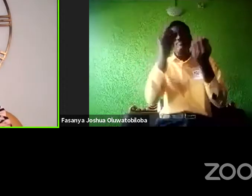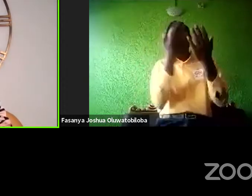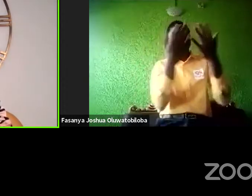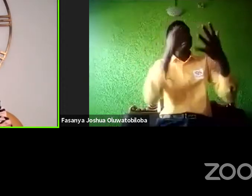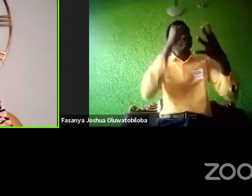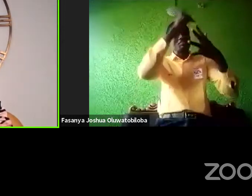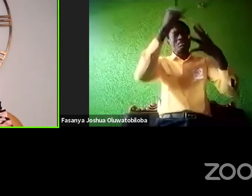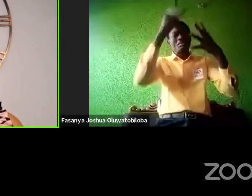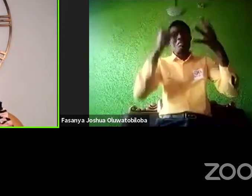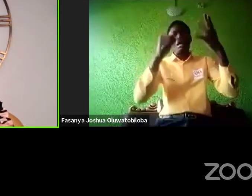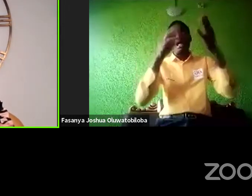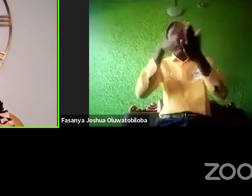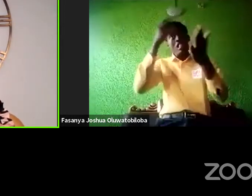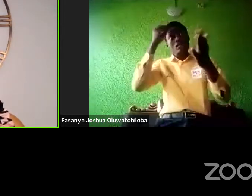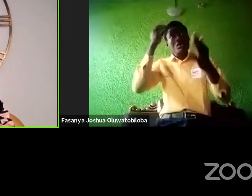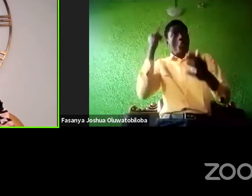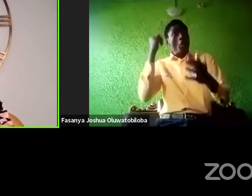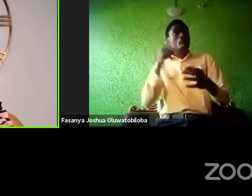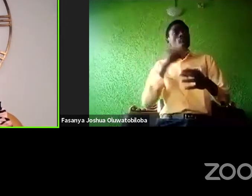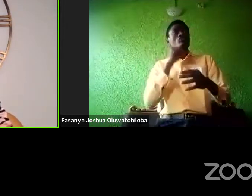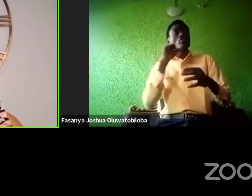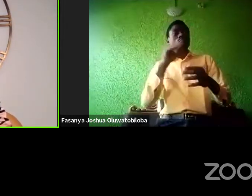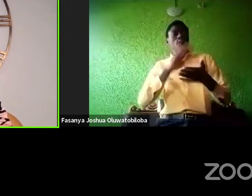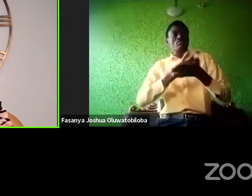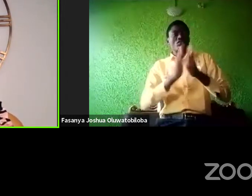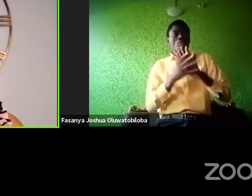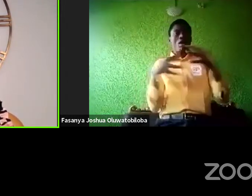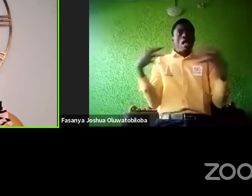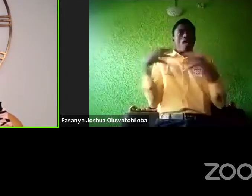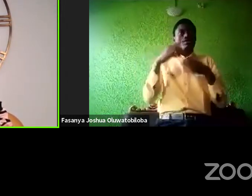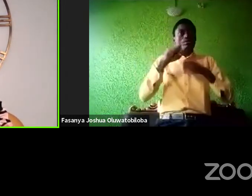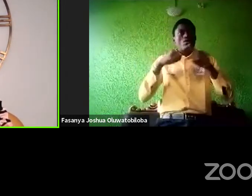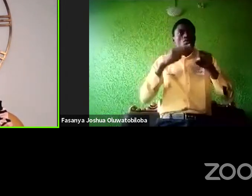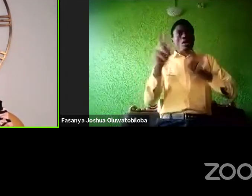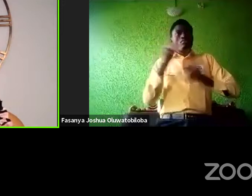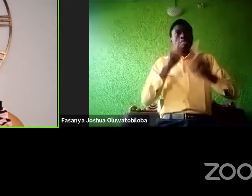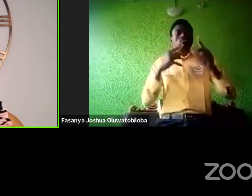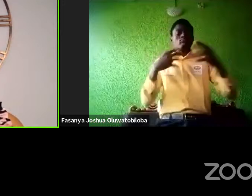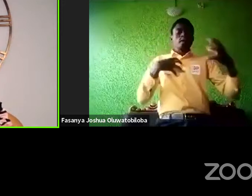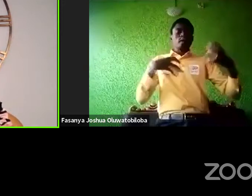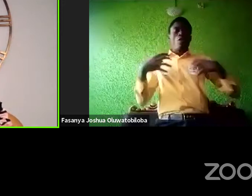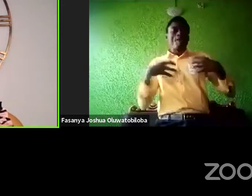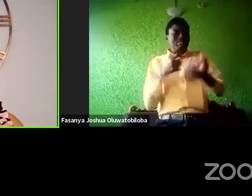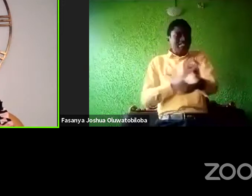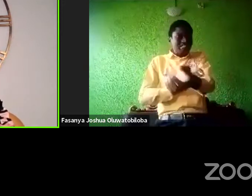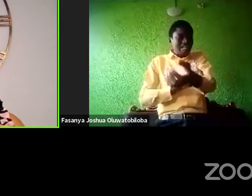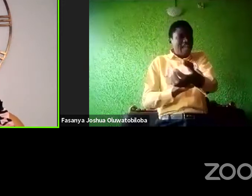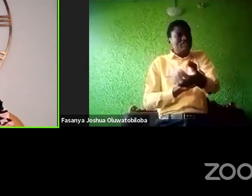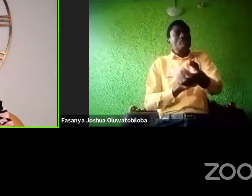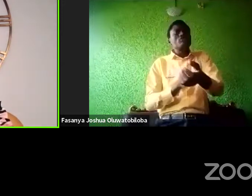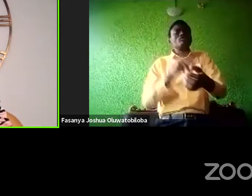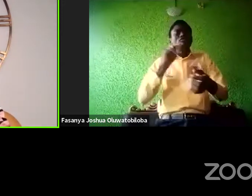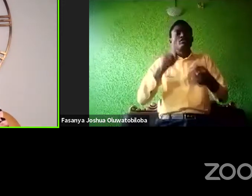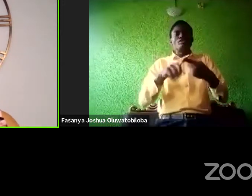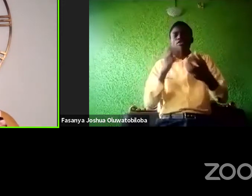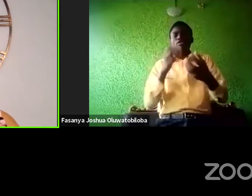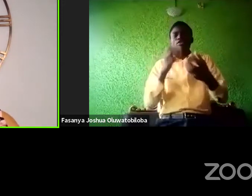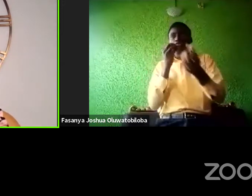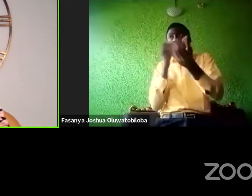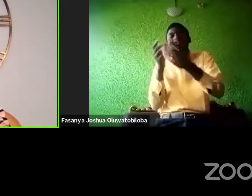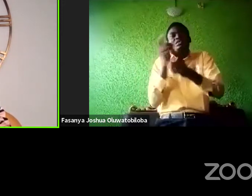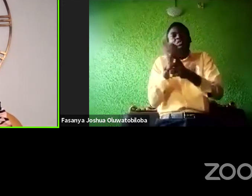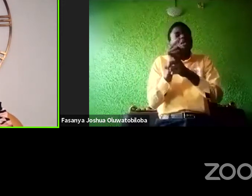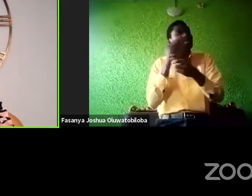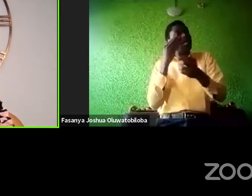afraid when people are complaining about rashes, why you should tell them to keep trying a new one. It could be sensitivity, the right hygiene that children